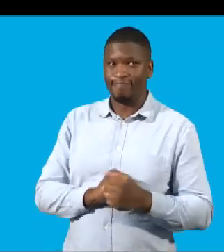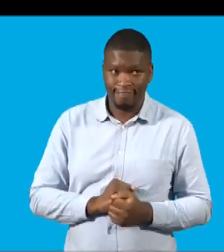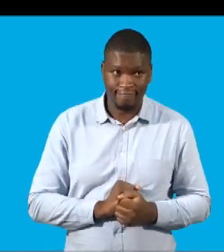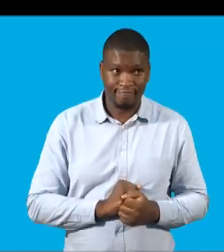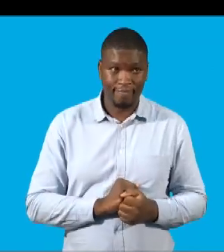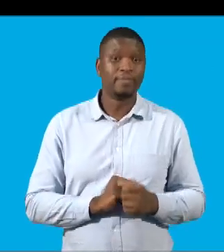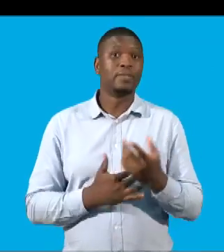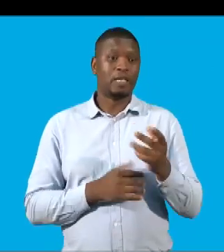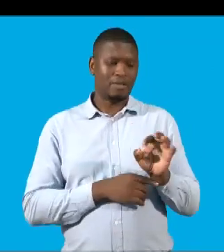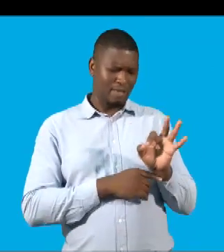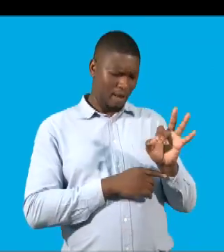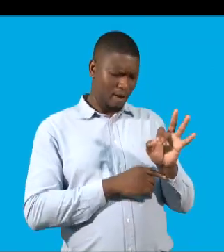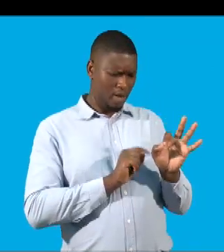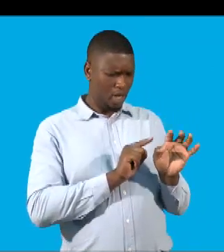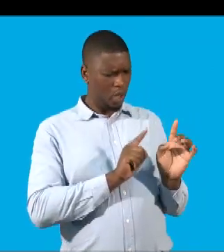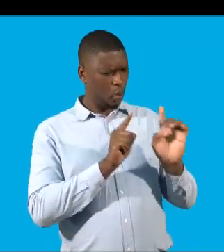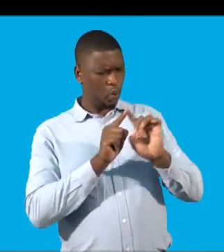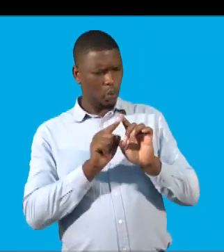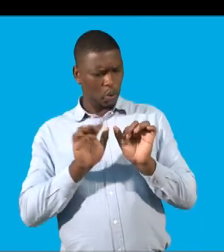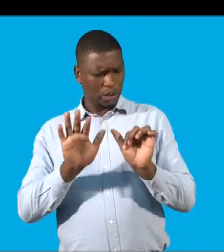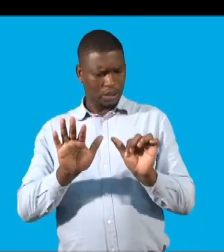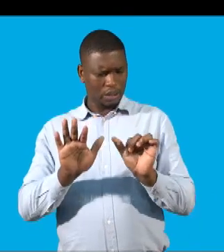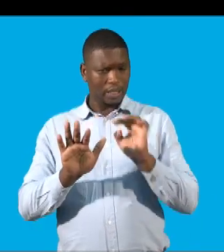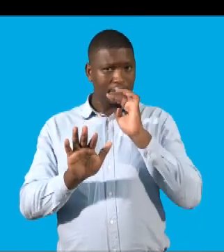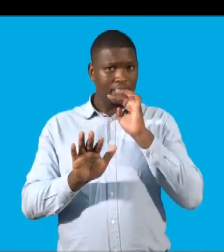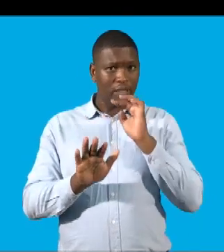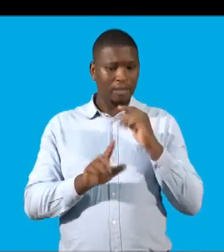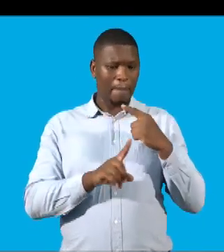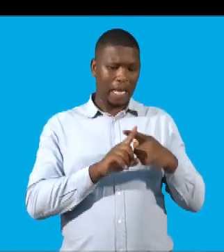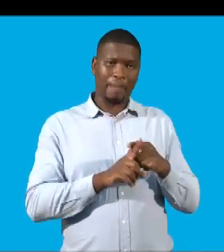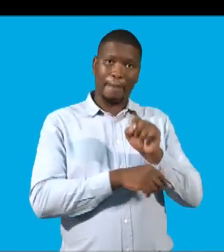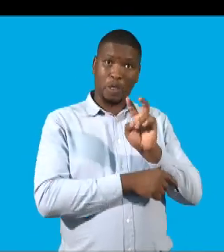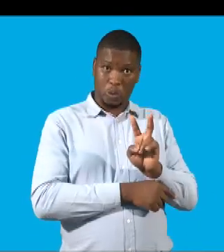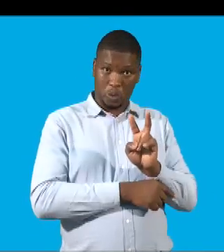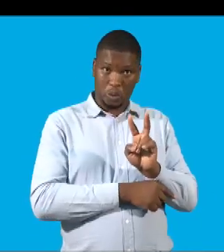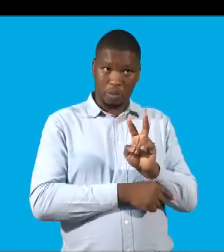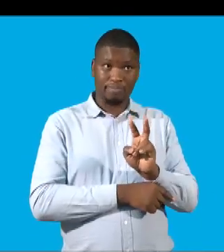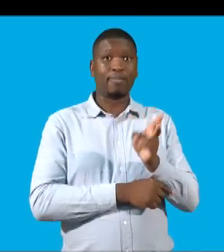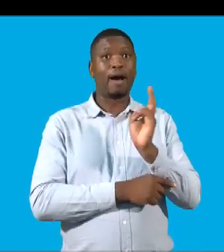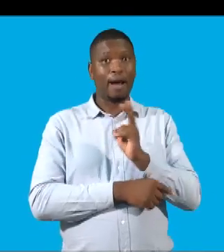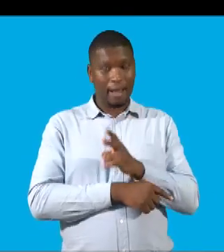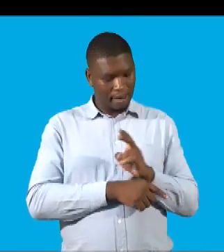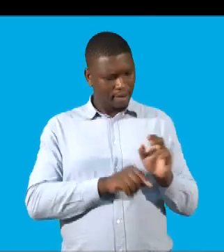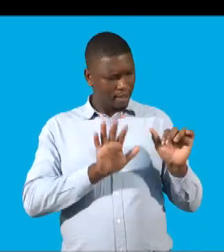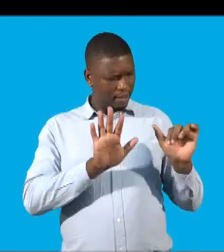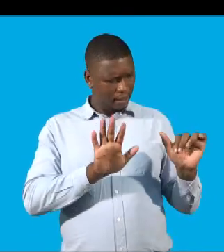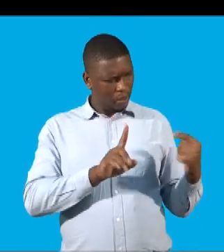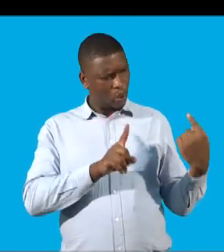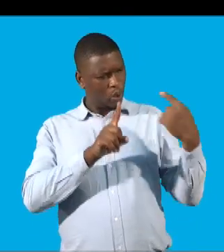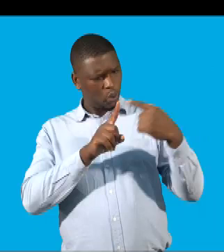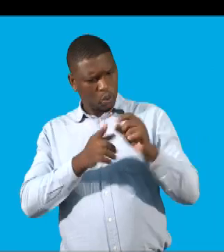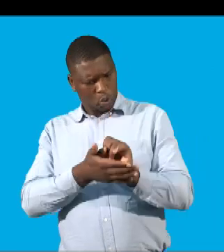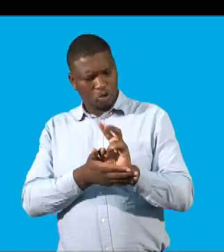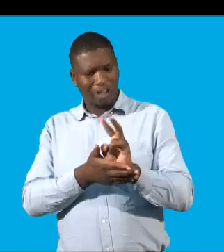So from 3 to 6, we can see that it was multiplied by 2. And again, from 6 to 12, it